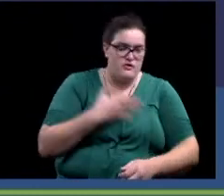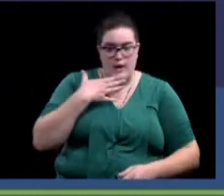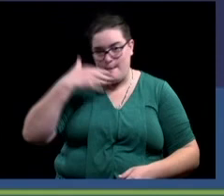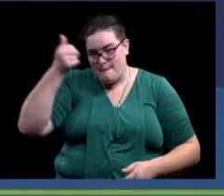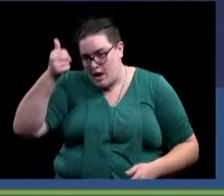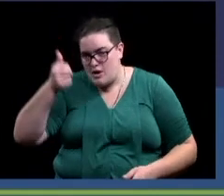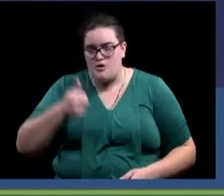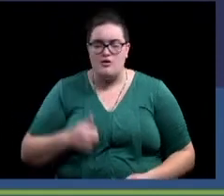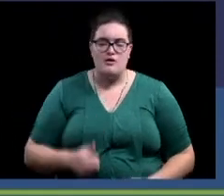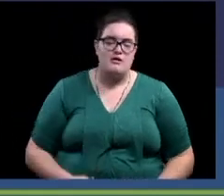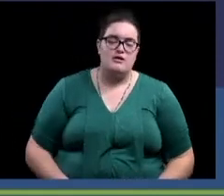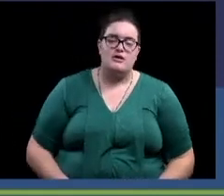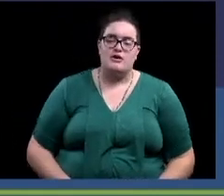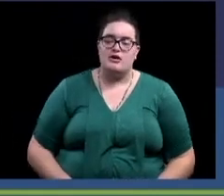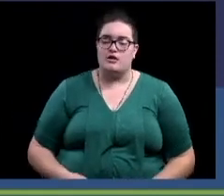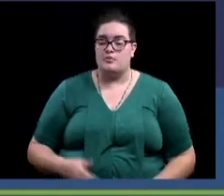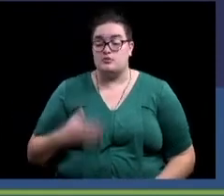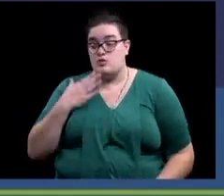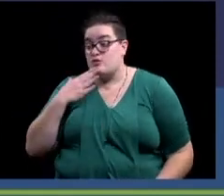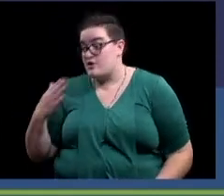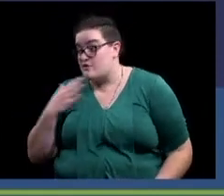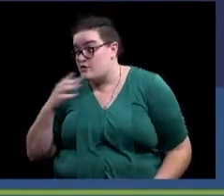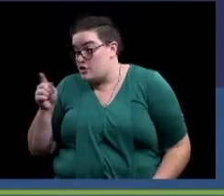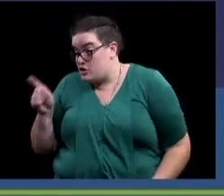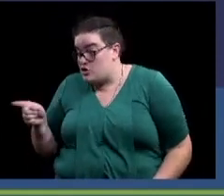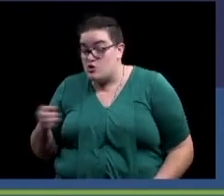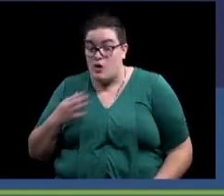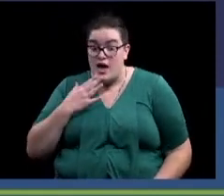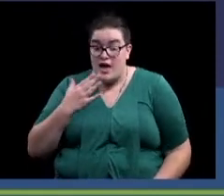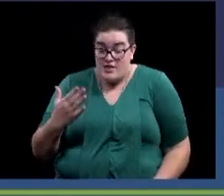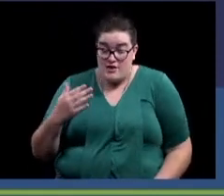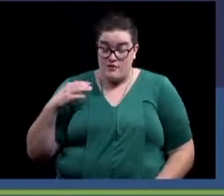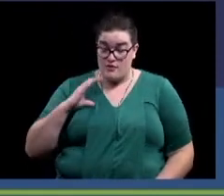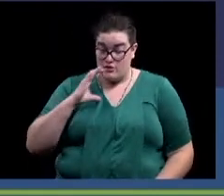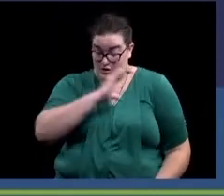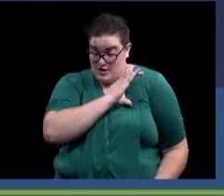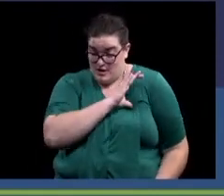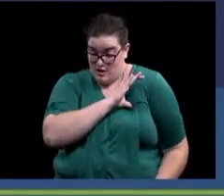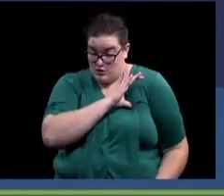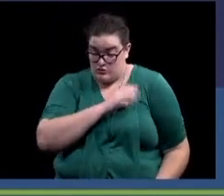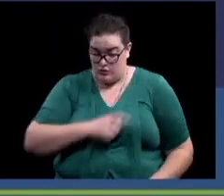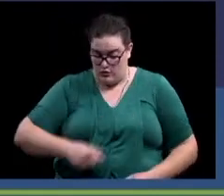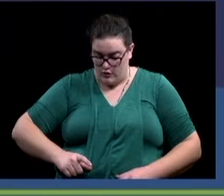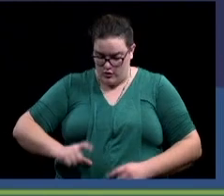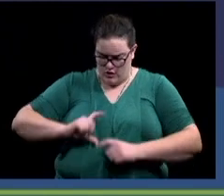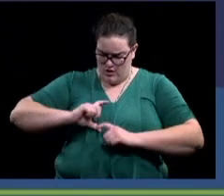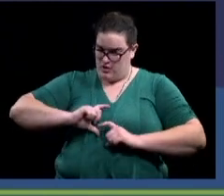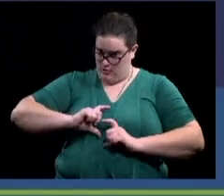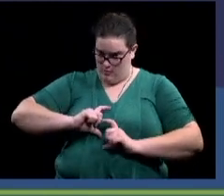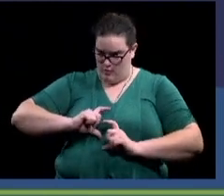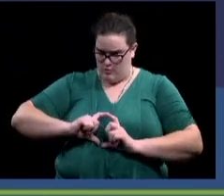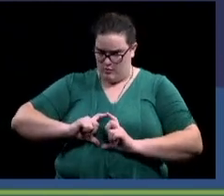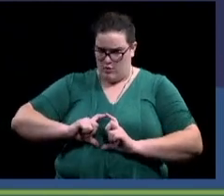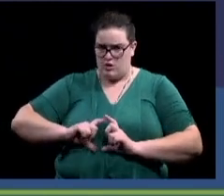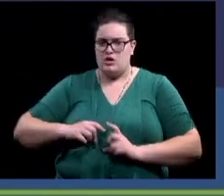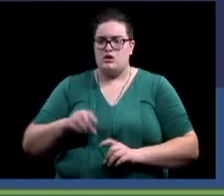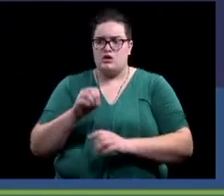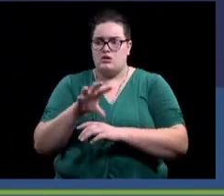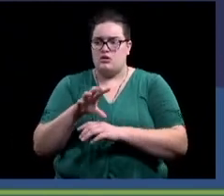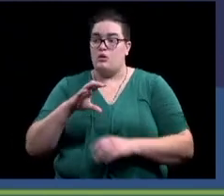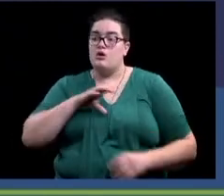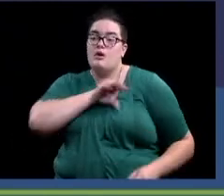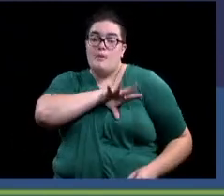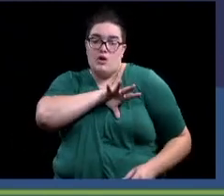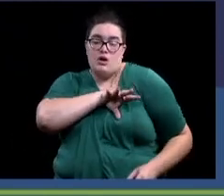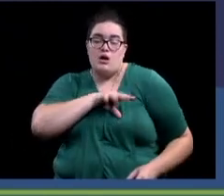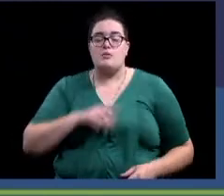with the recommendation was the body worn cameras. How is that? You mentioned that in your presentation, but yes, sir.